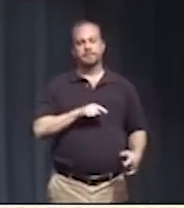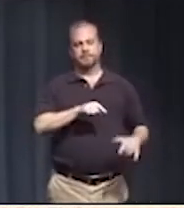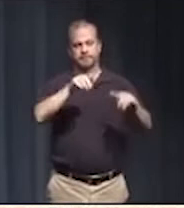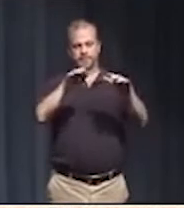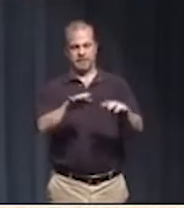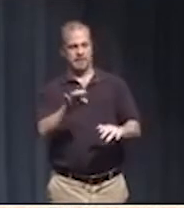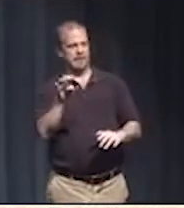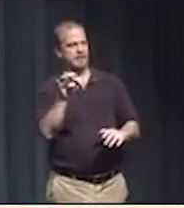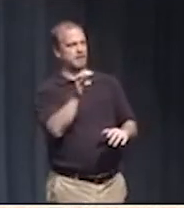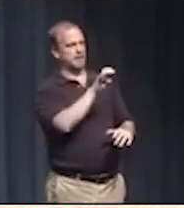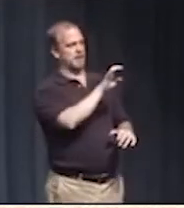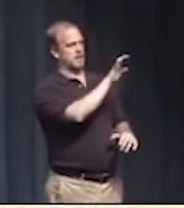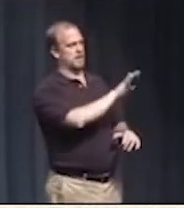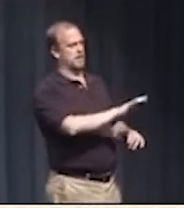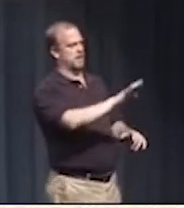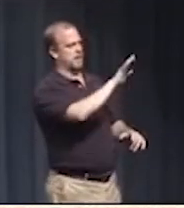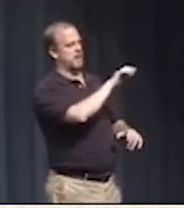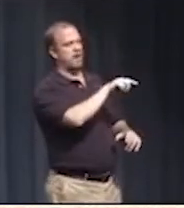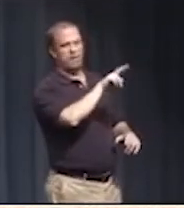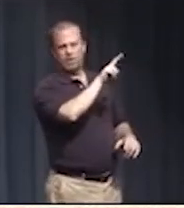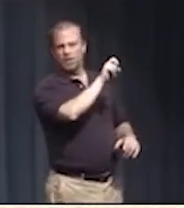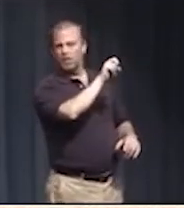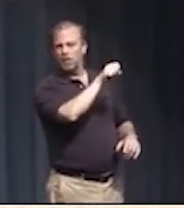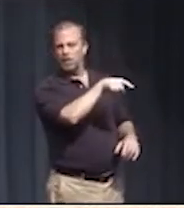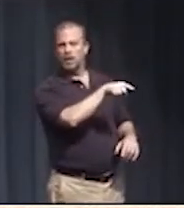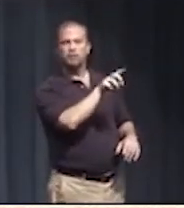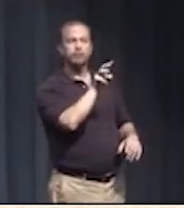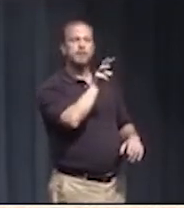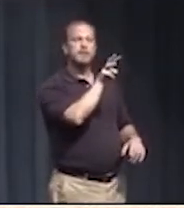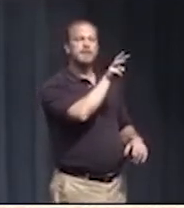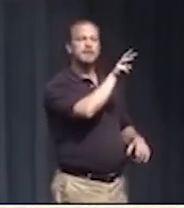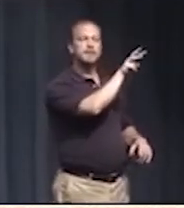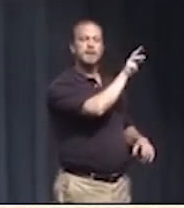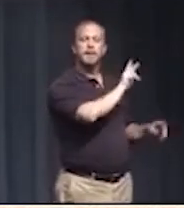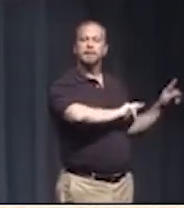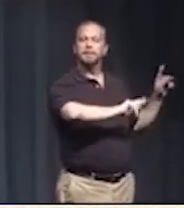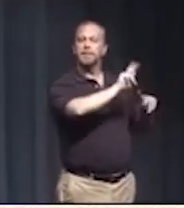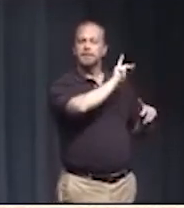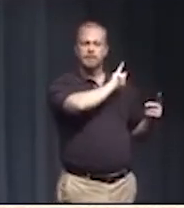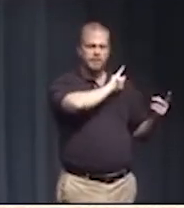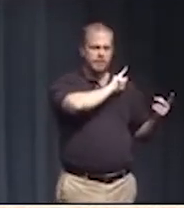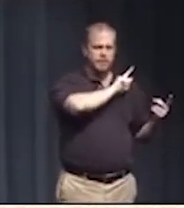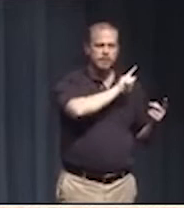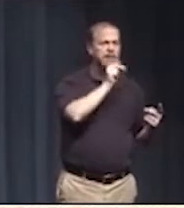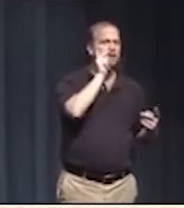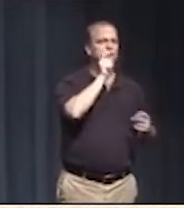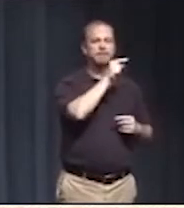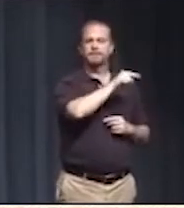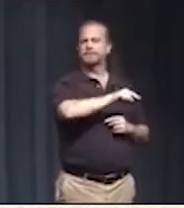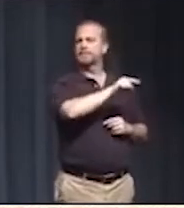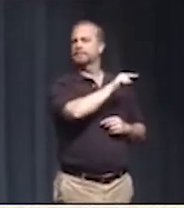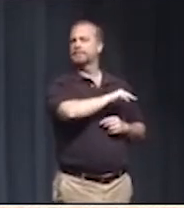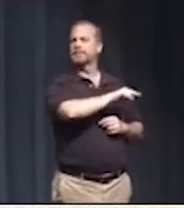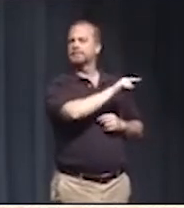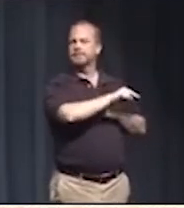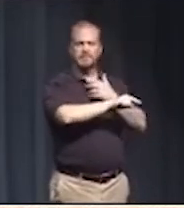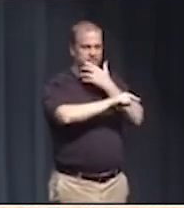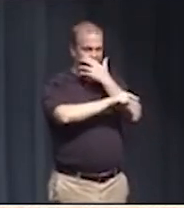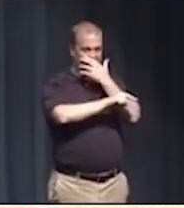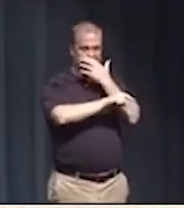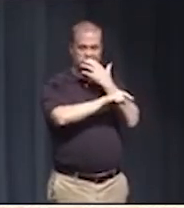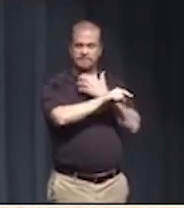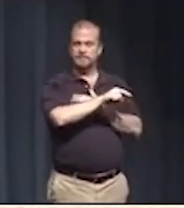East, eventually moving westward. Who are the people we hear about typically? You hear